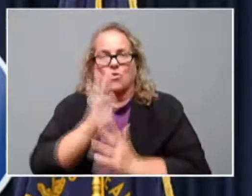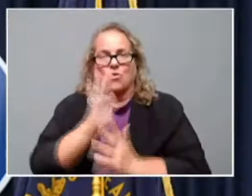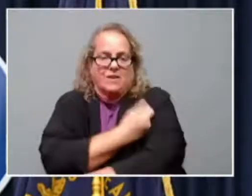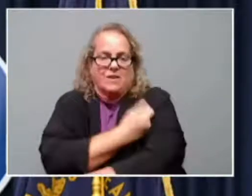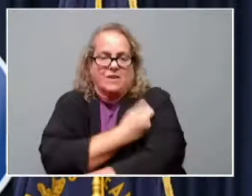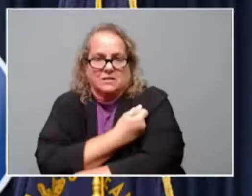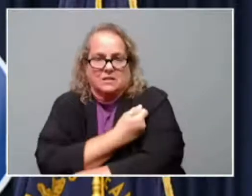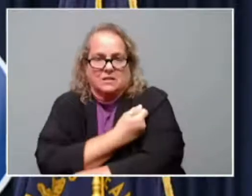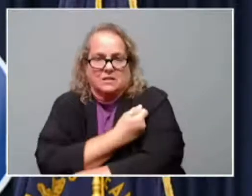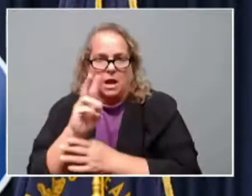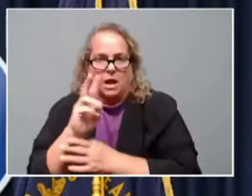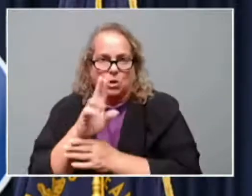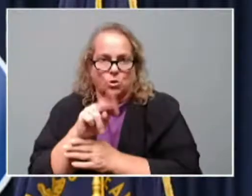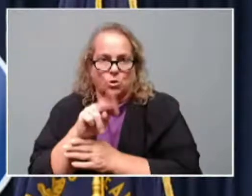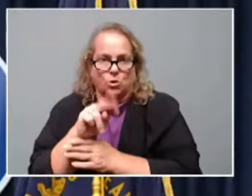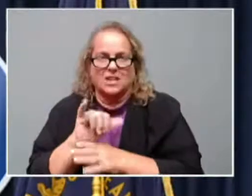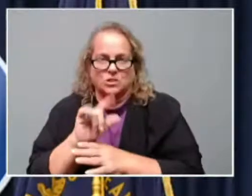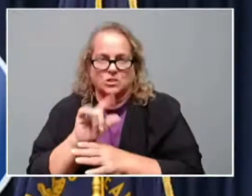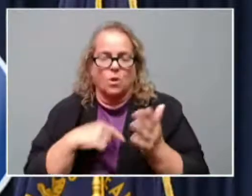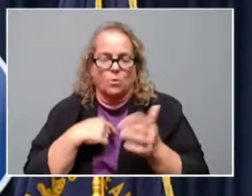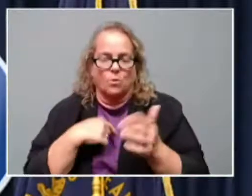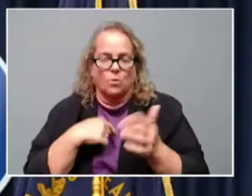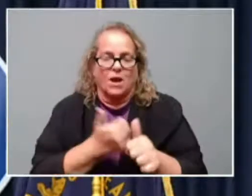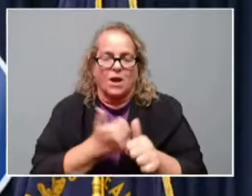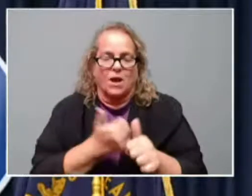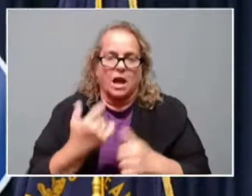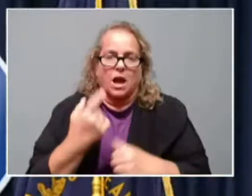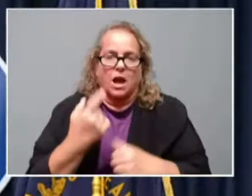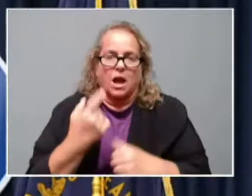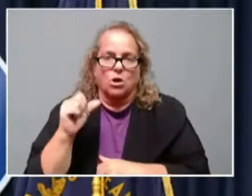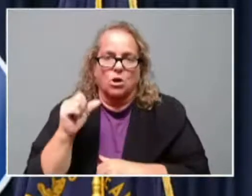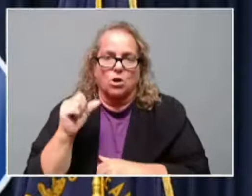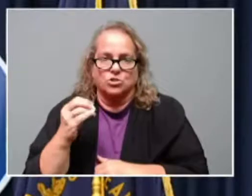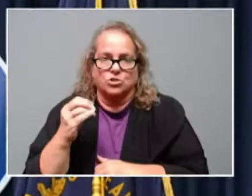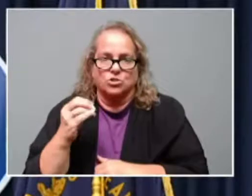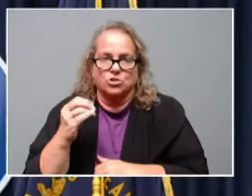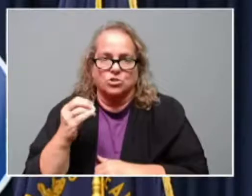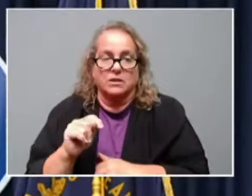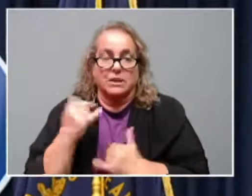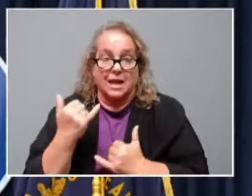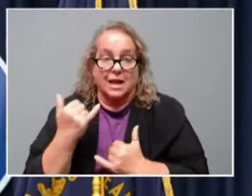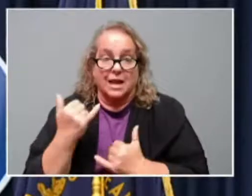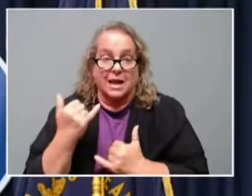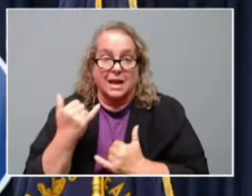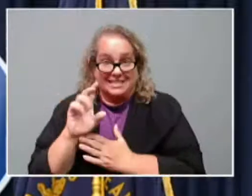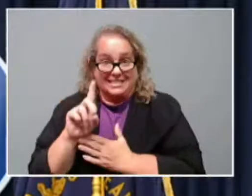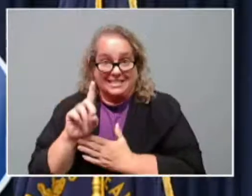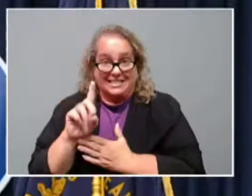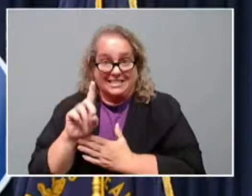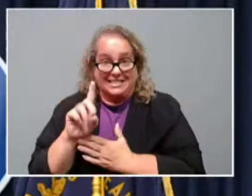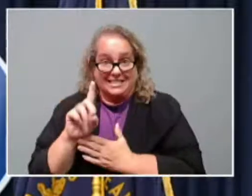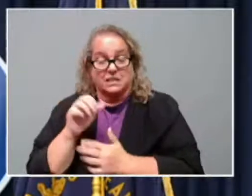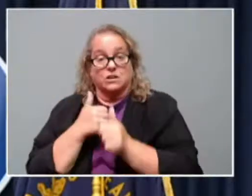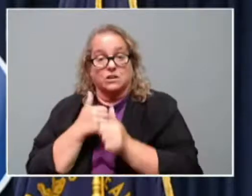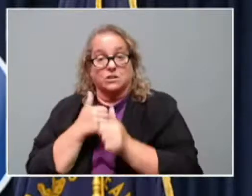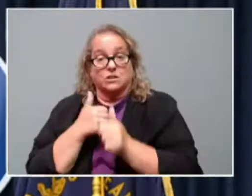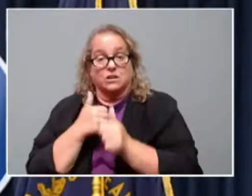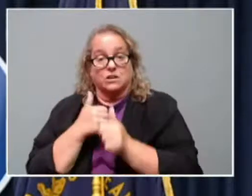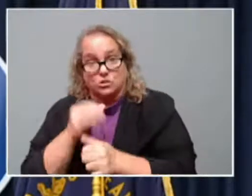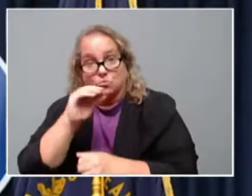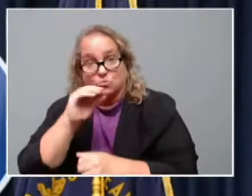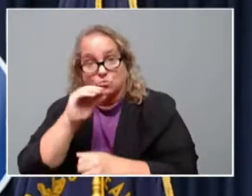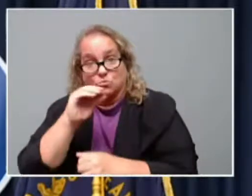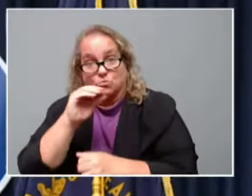what we track right now, which is the one shot. Now the CDC tracks percentages with